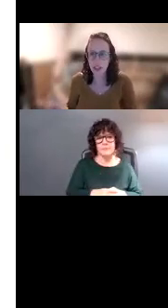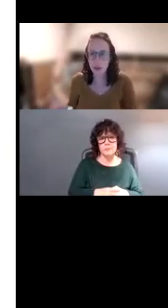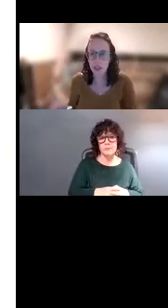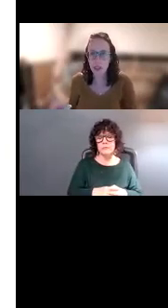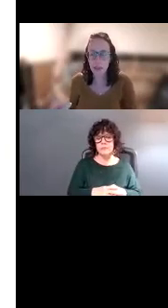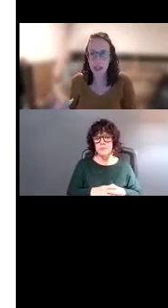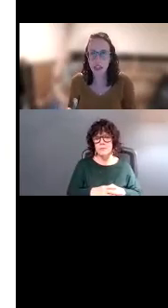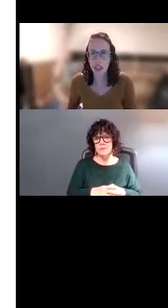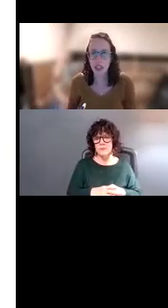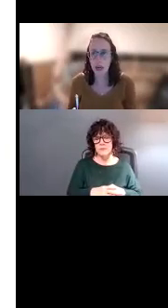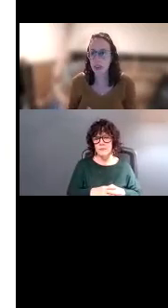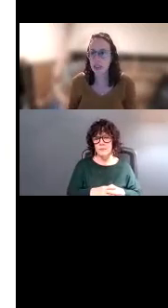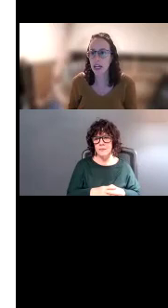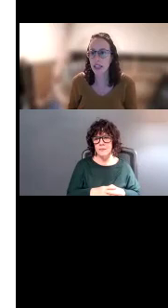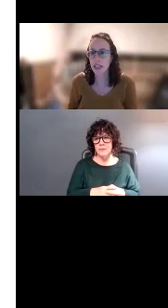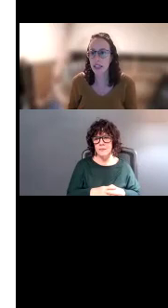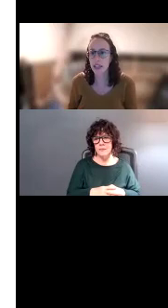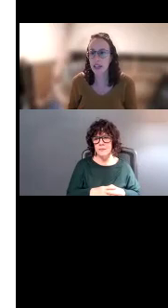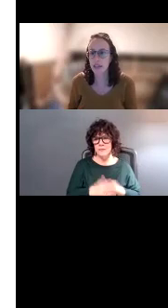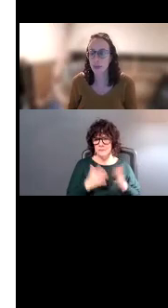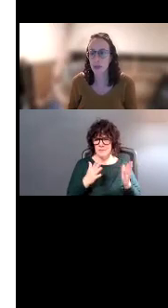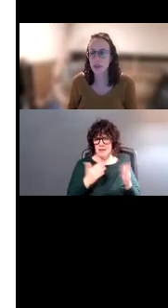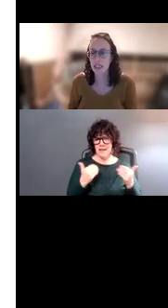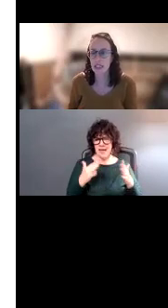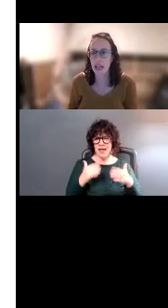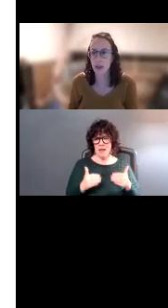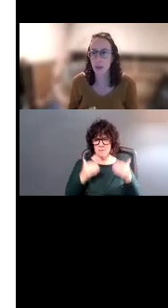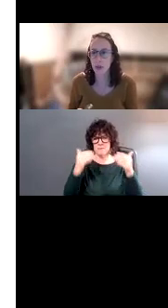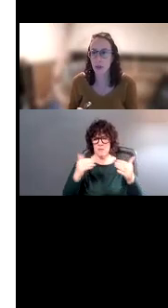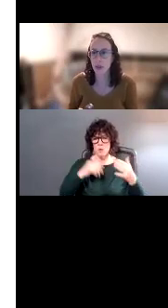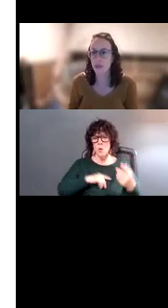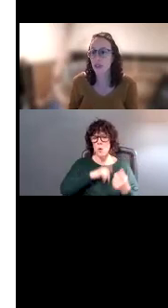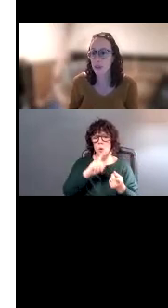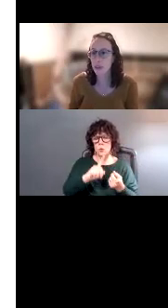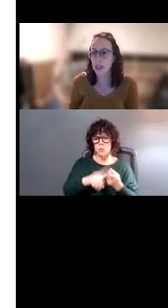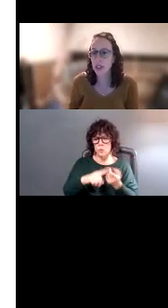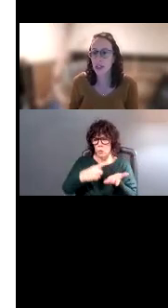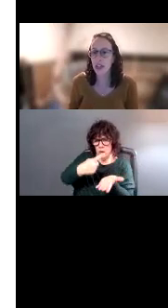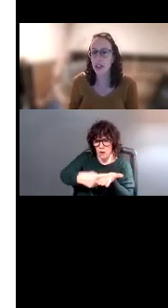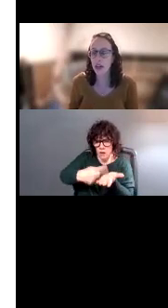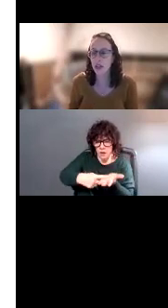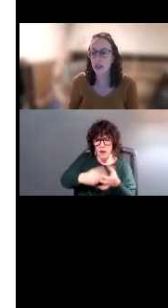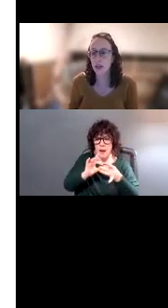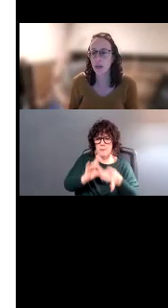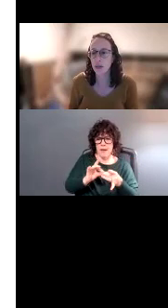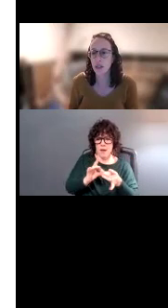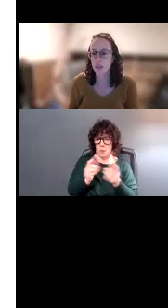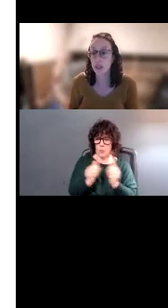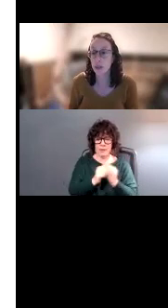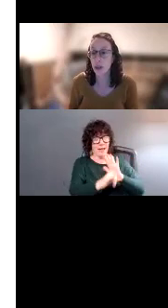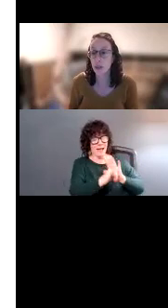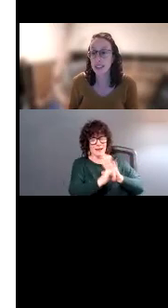And I just wanted to mention that with the identity theft, we've seen that both with FEMA and